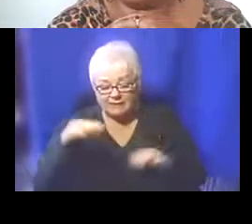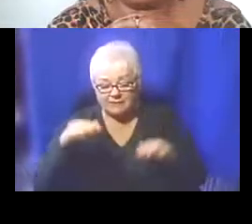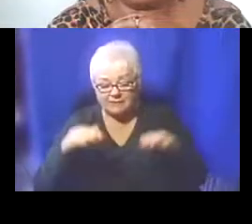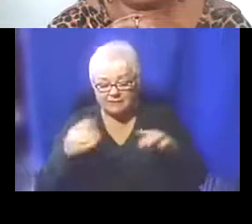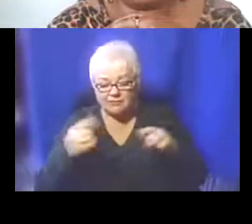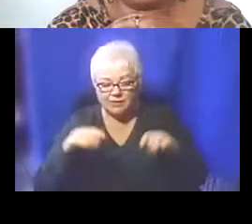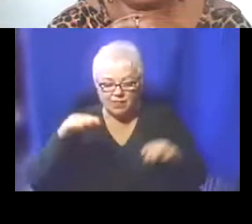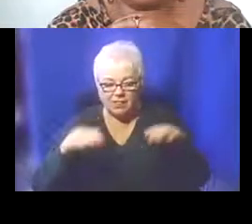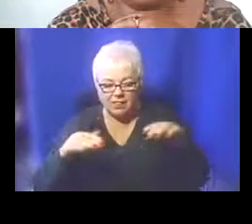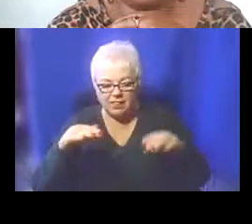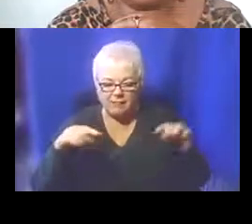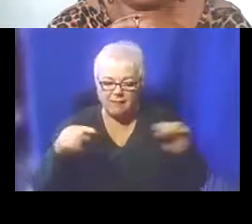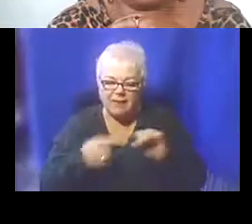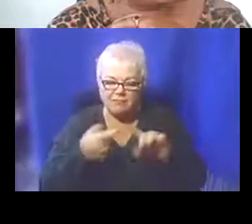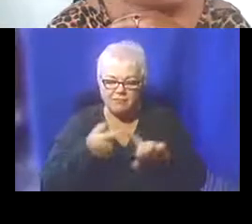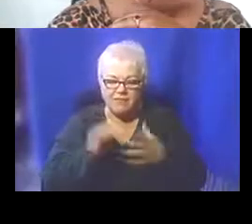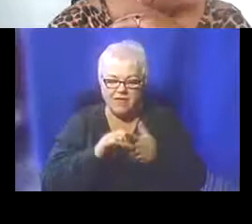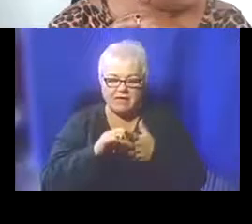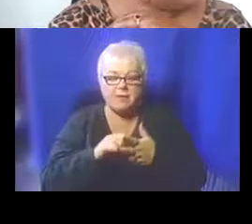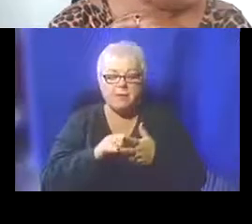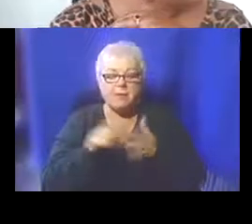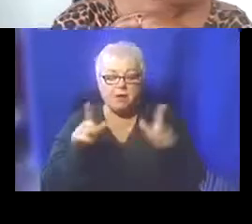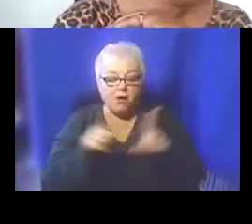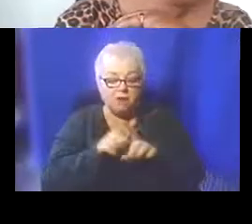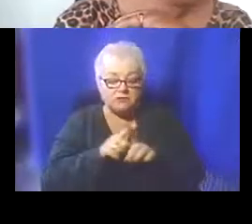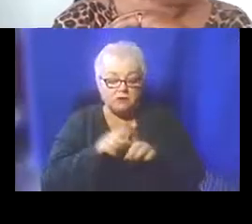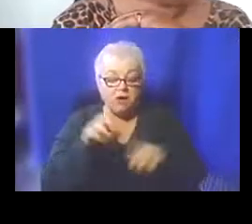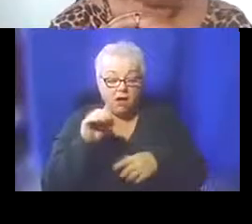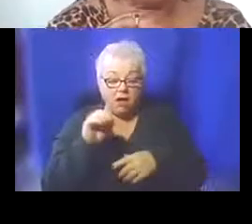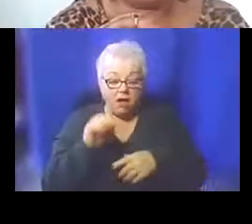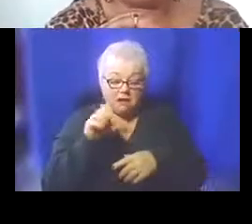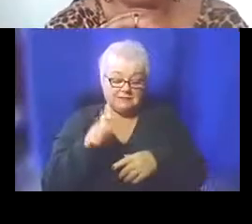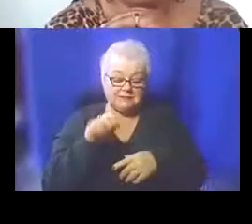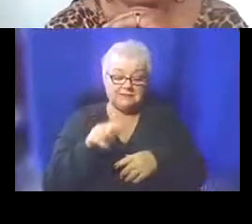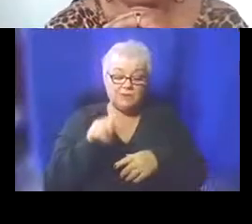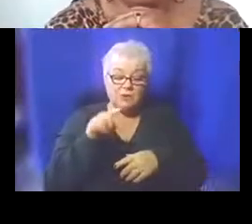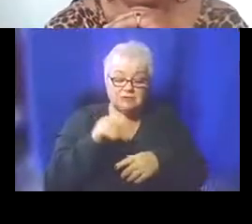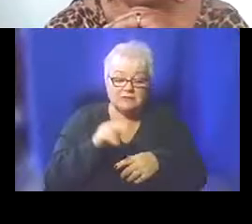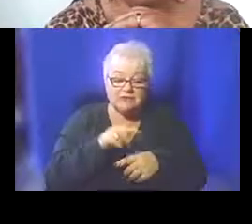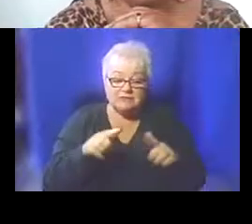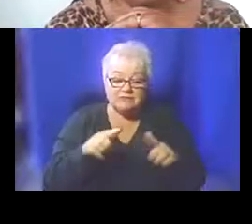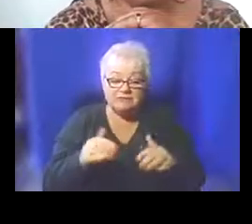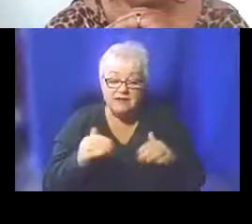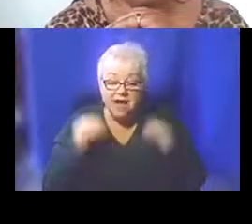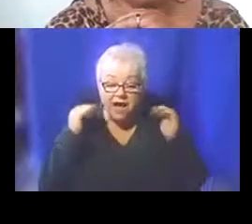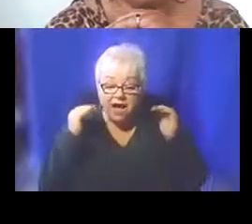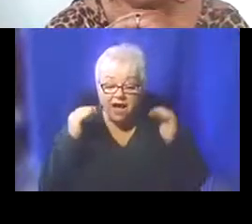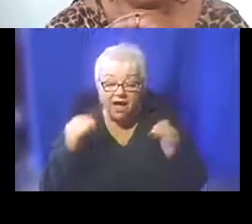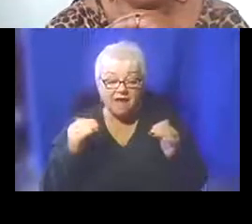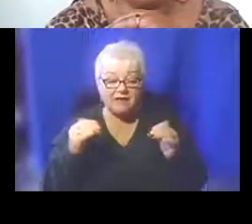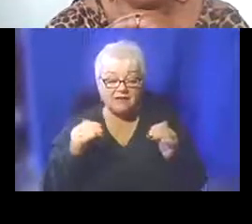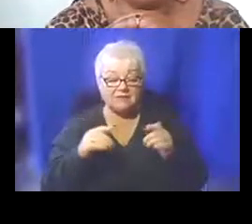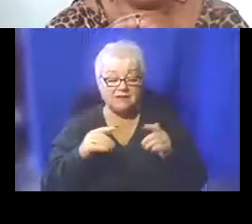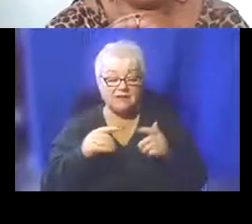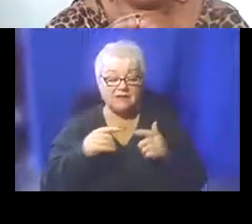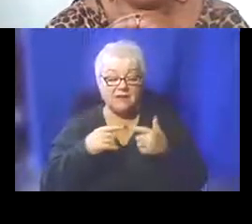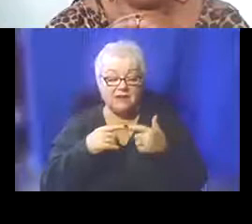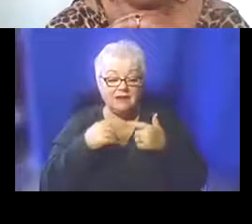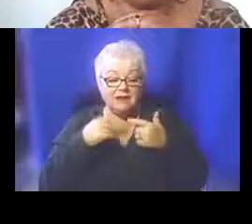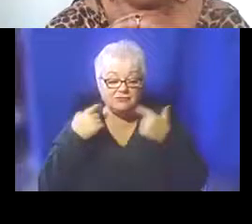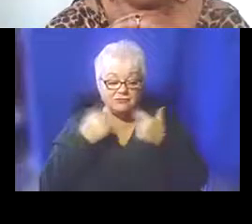the pain of this assault. But if the oxytocin levels get a little high, sometimes survivors might laugh,